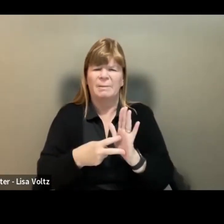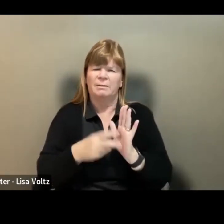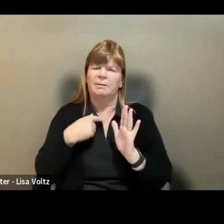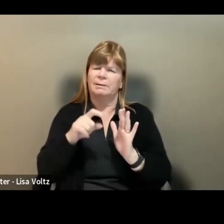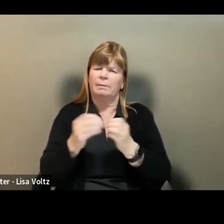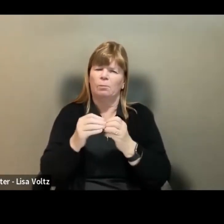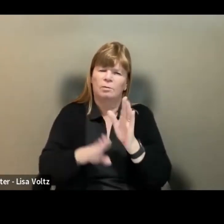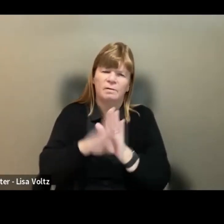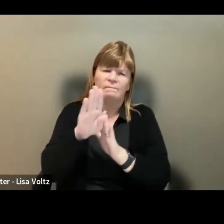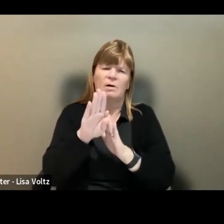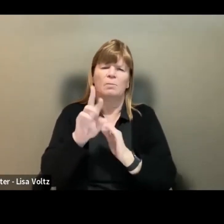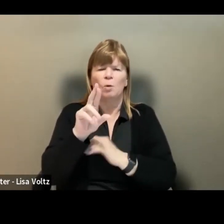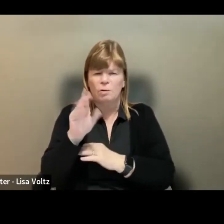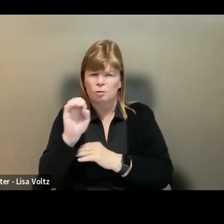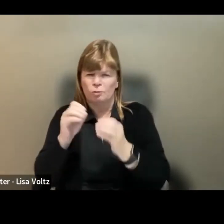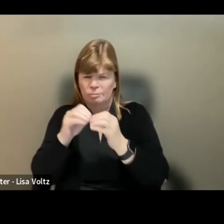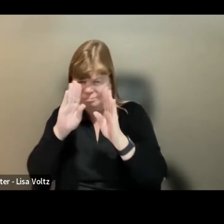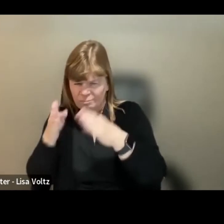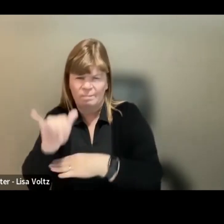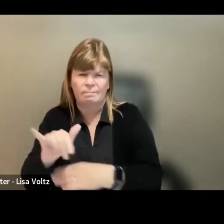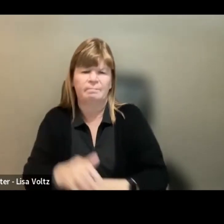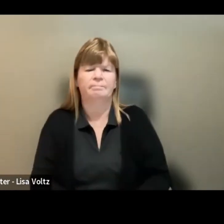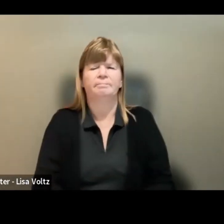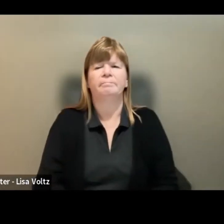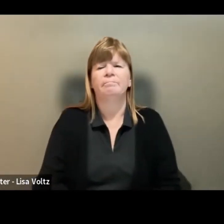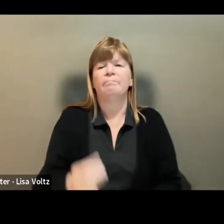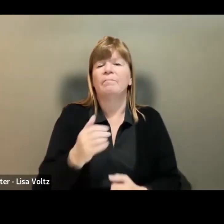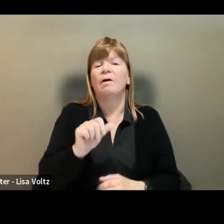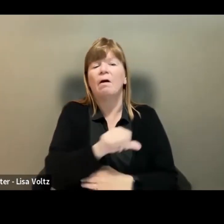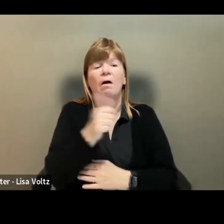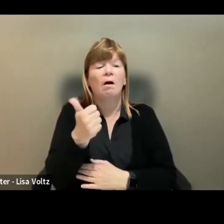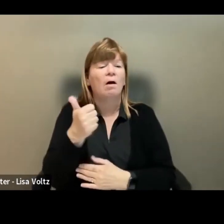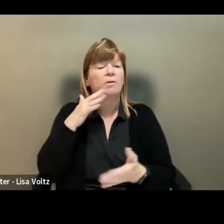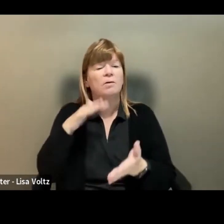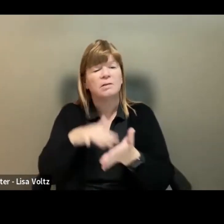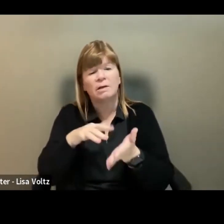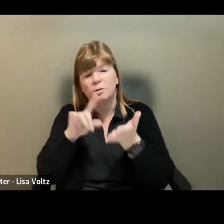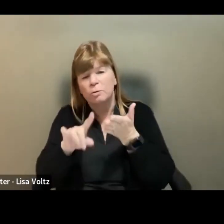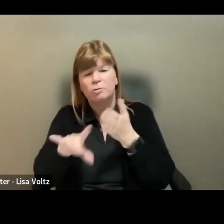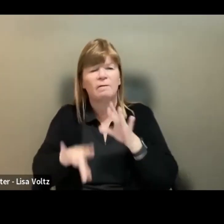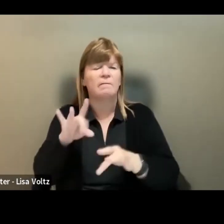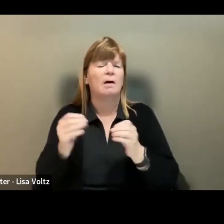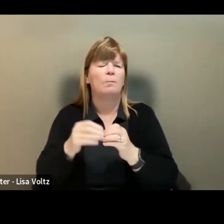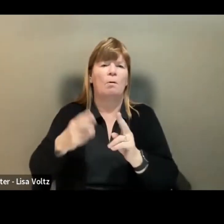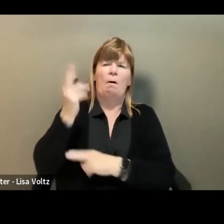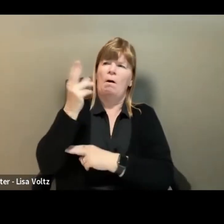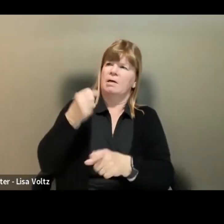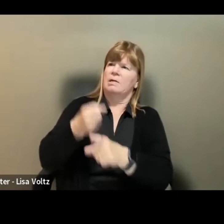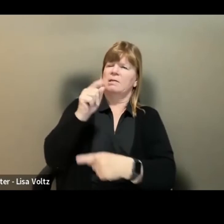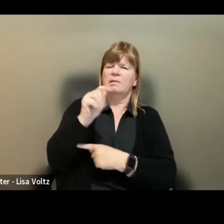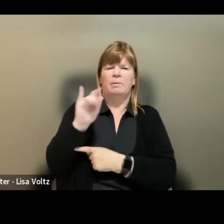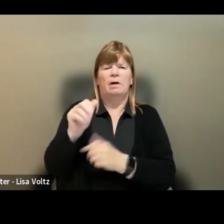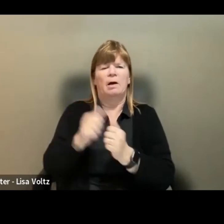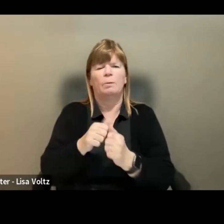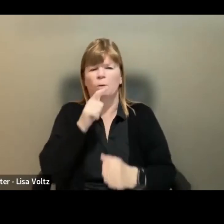resources to that particular issue. Finally, a number of other studies have found particularly high rates of TBI among